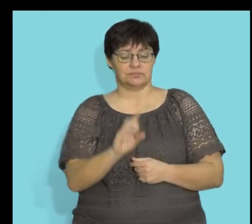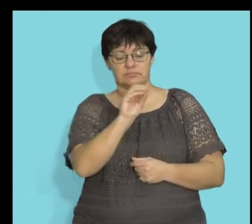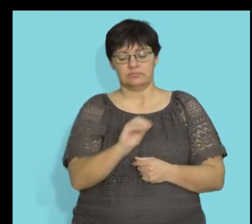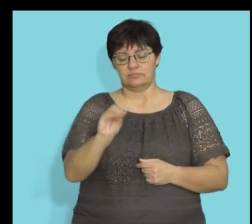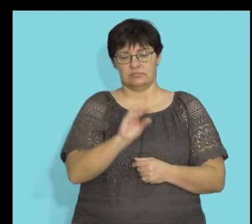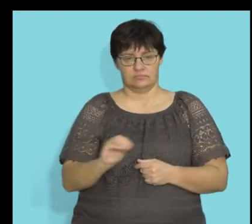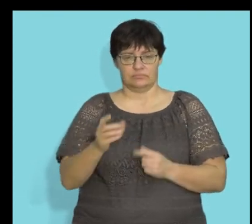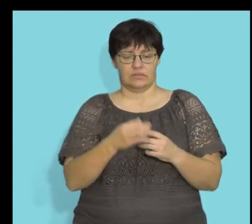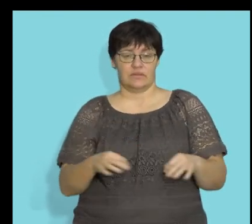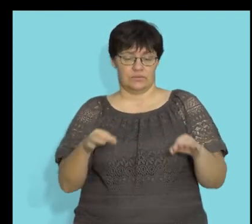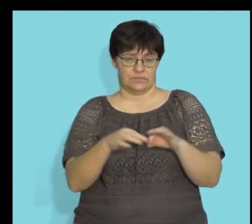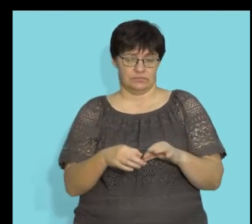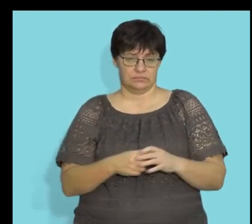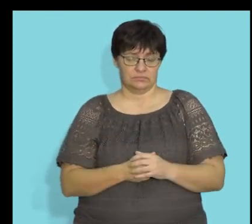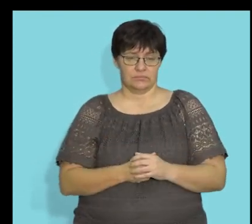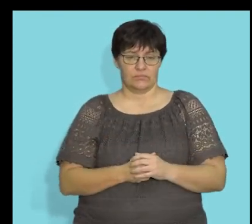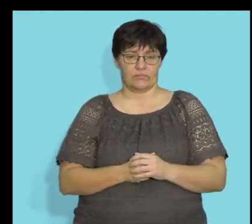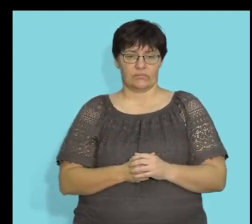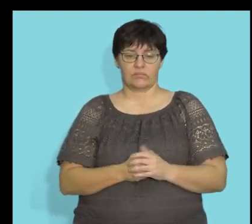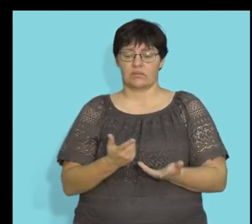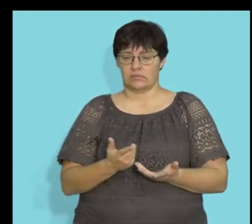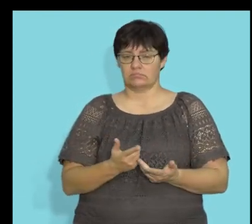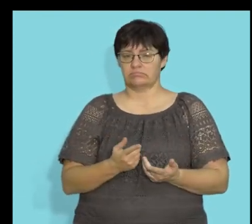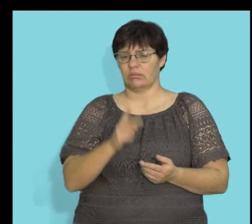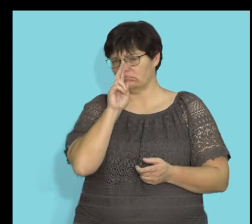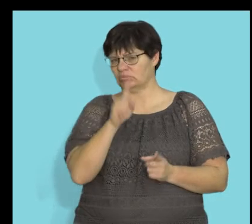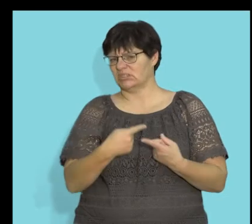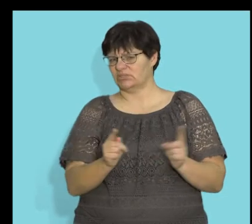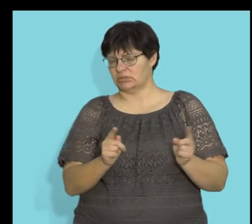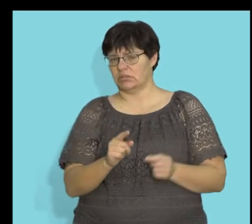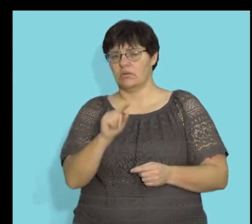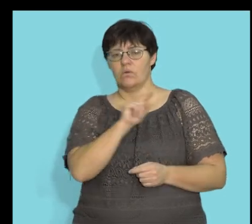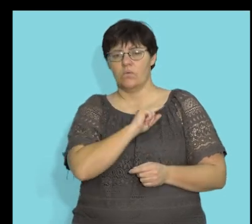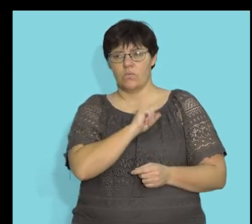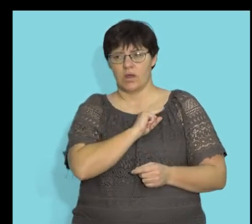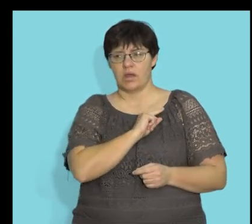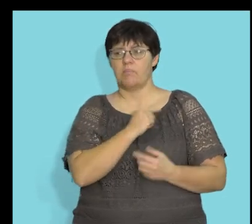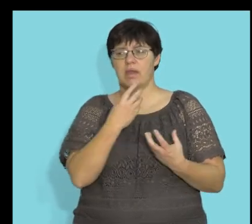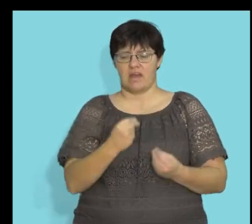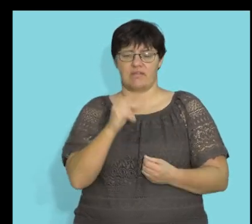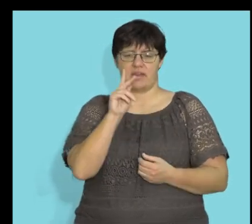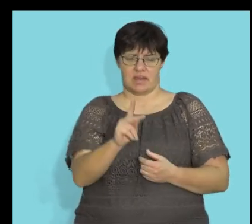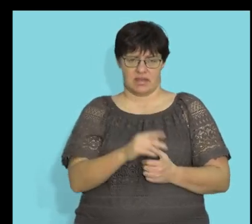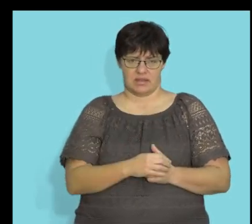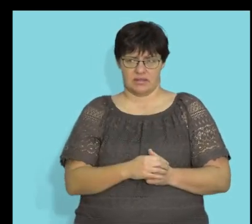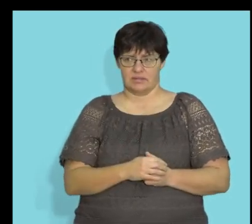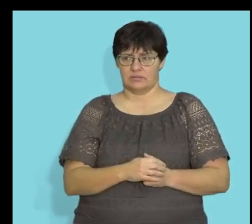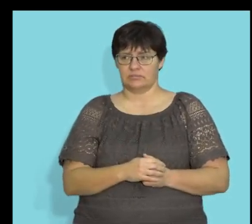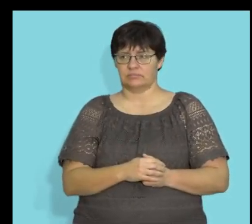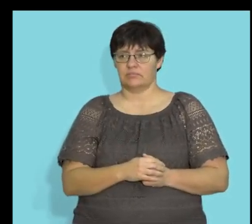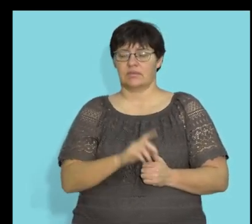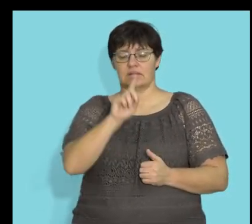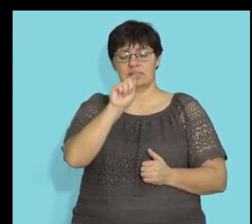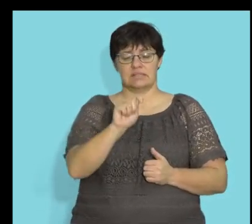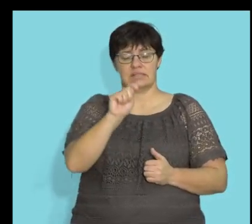to substitute in values. But this one might look a bit different, guys, because I actually have a K. So this, in